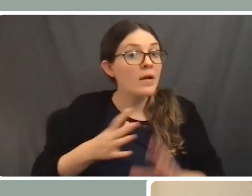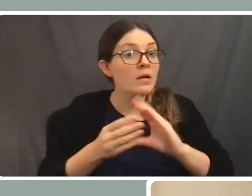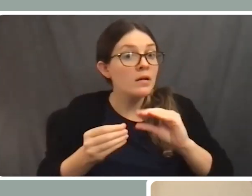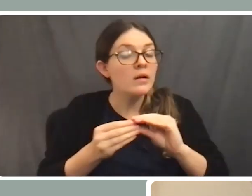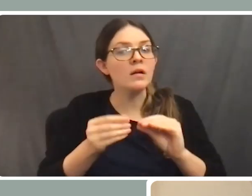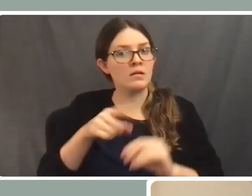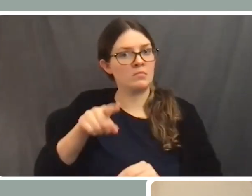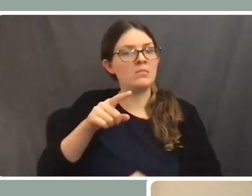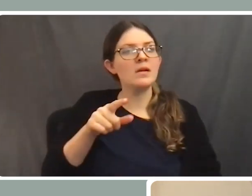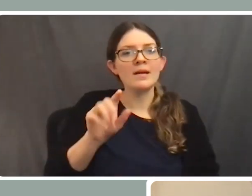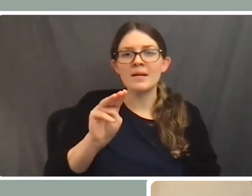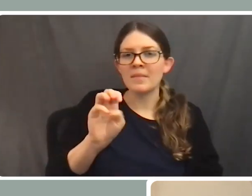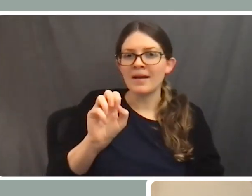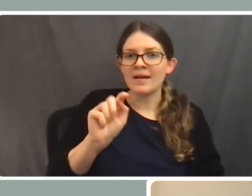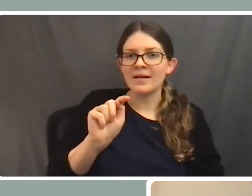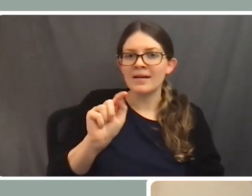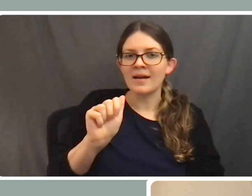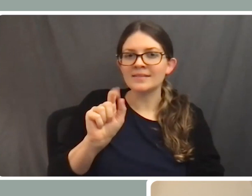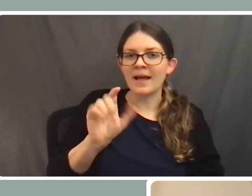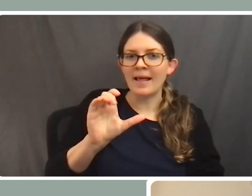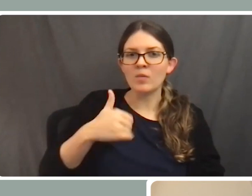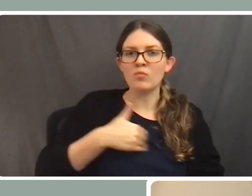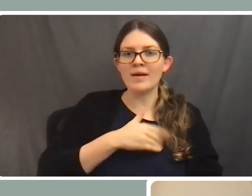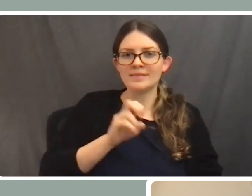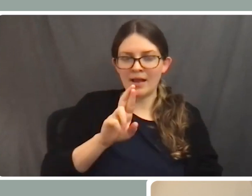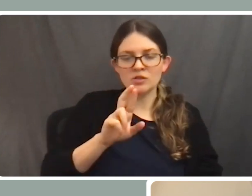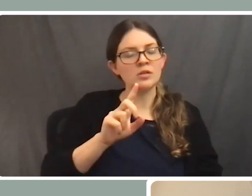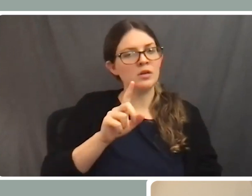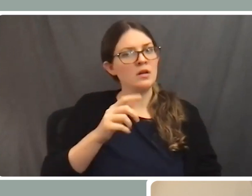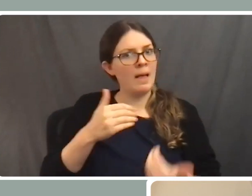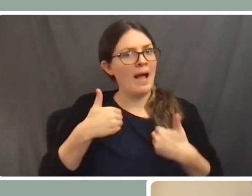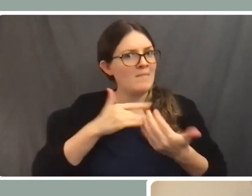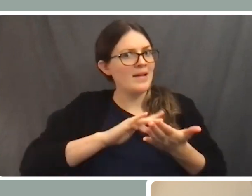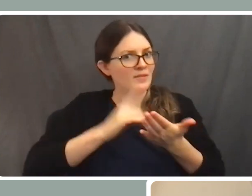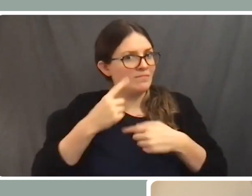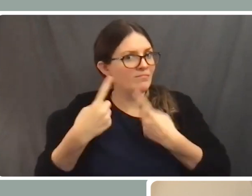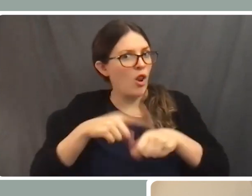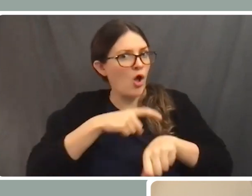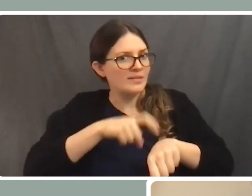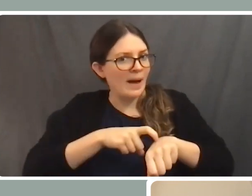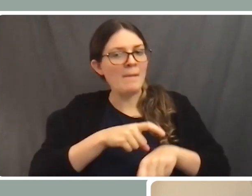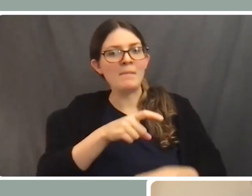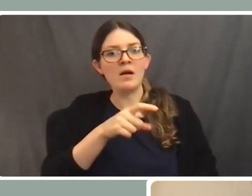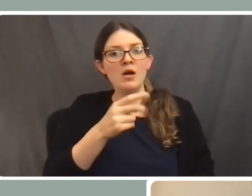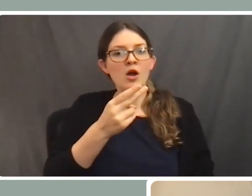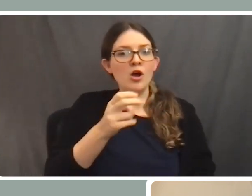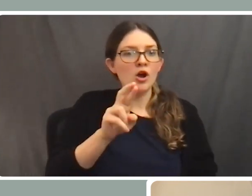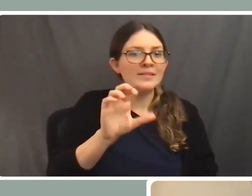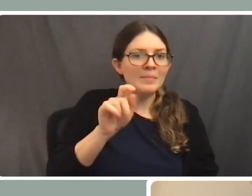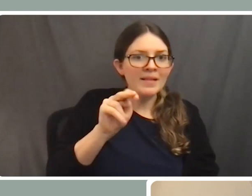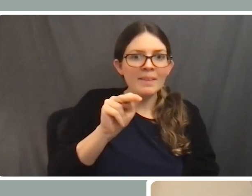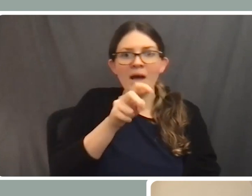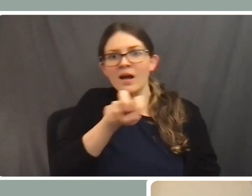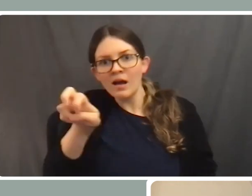metastatic, who've been on Herceptin for a long time and are very concerned when they switch. I'm really happy you mentioned